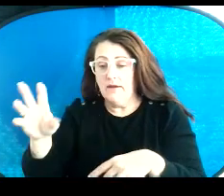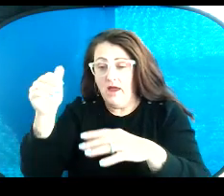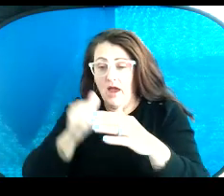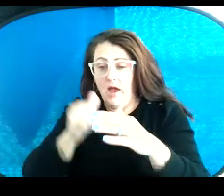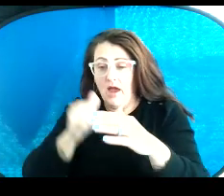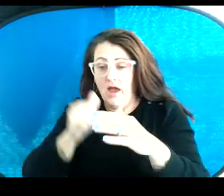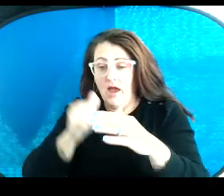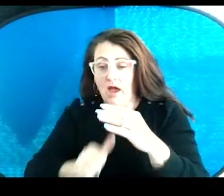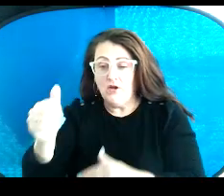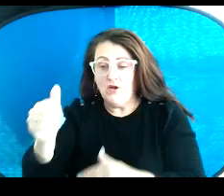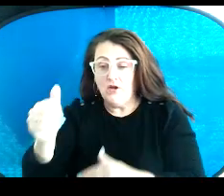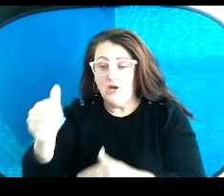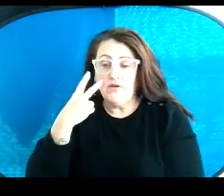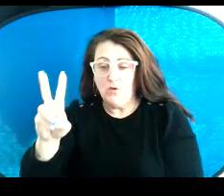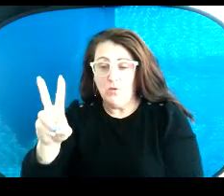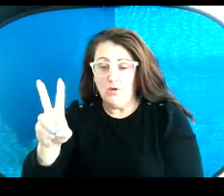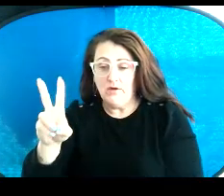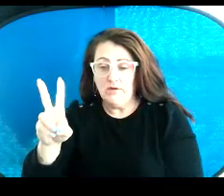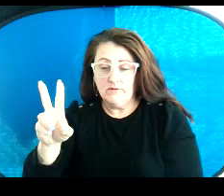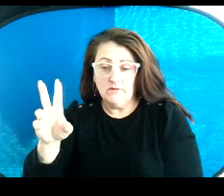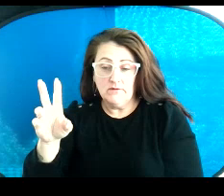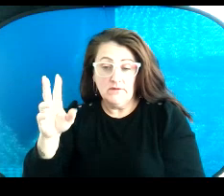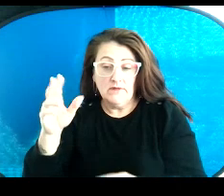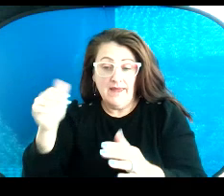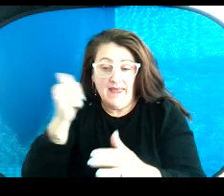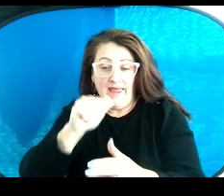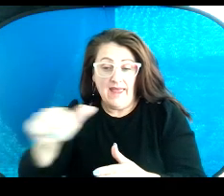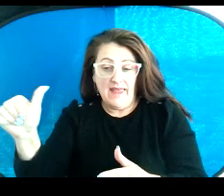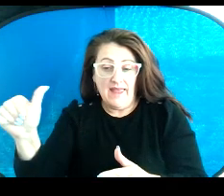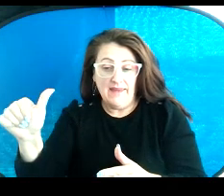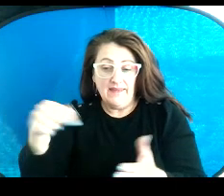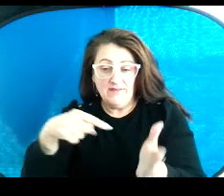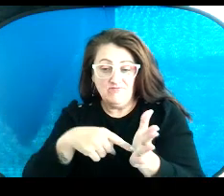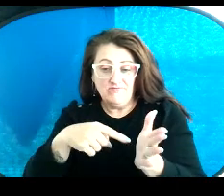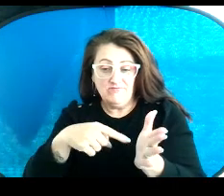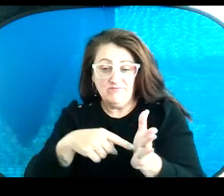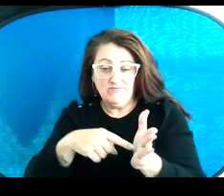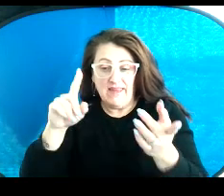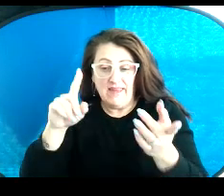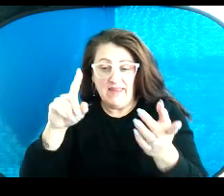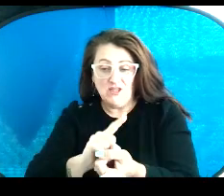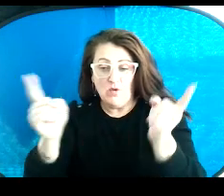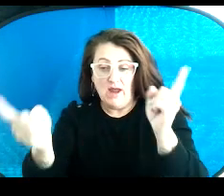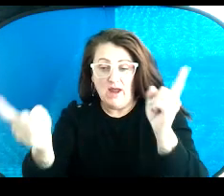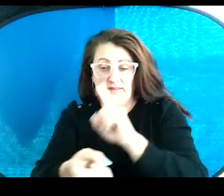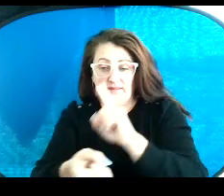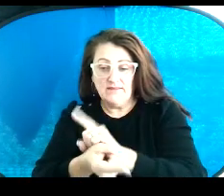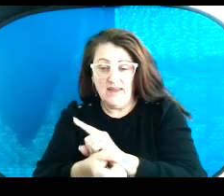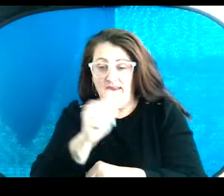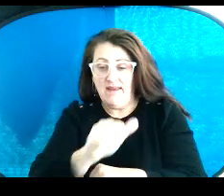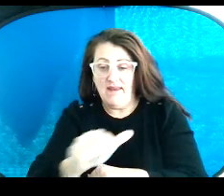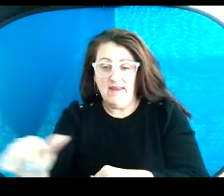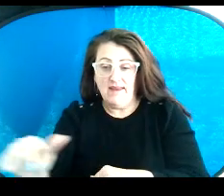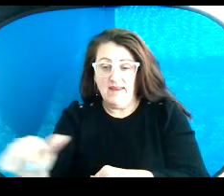tab. Any document the CTC creates can be translated into any language you need. Simply email us at